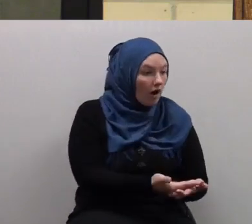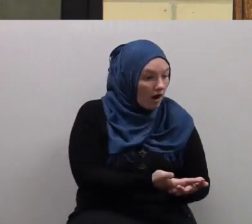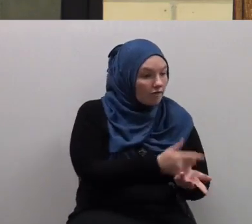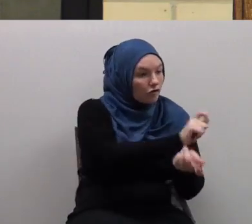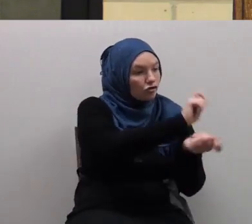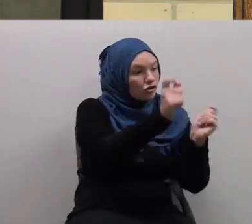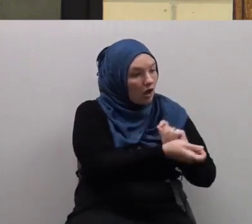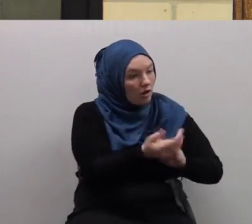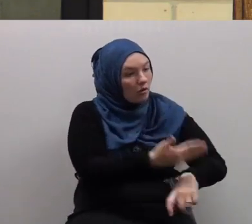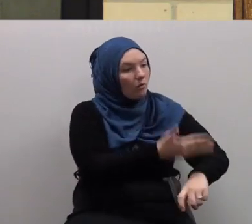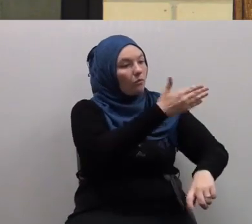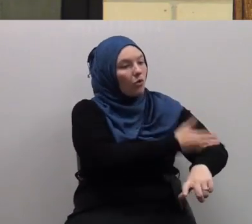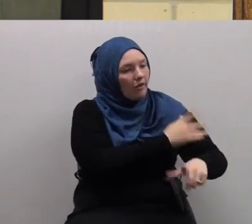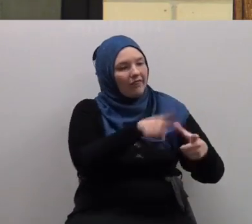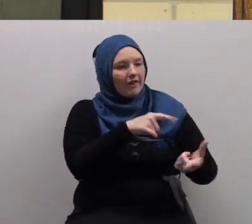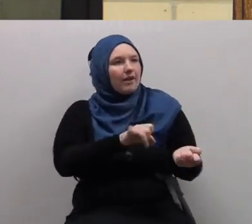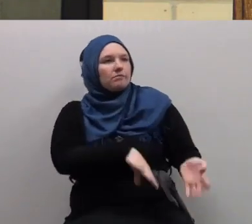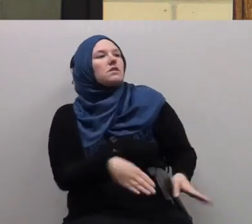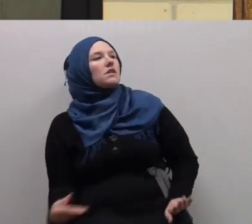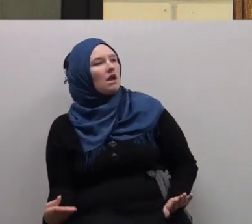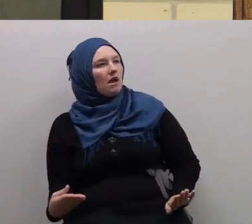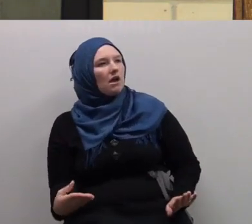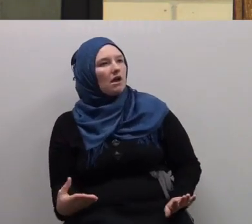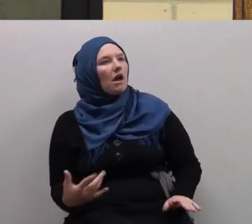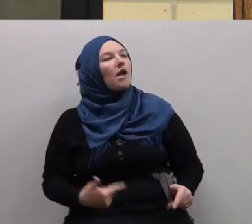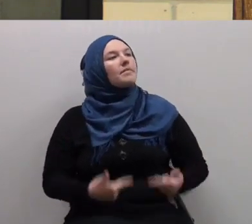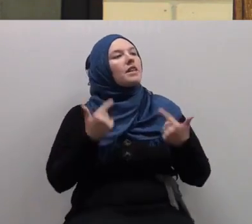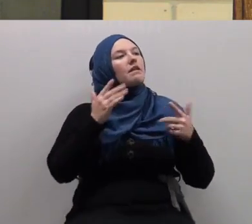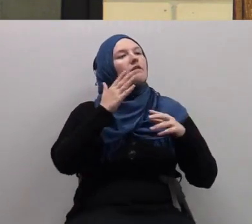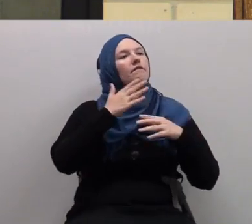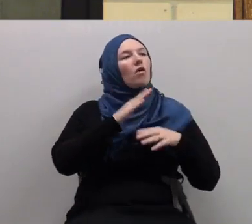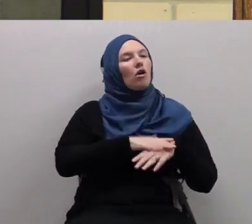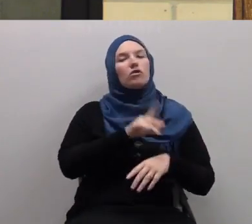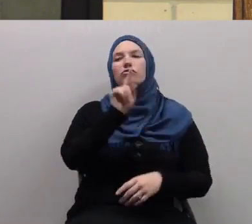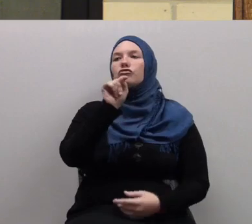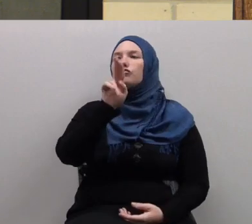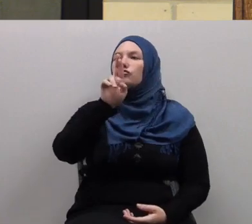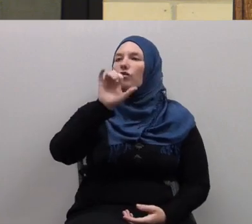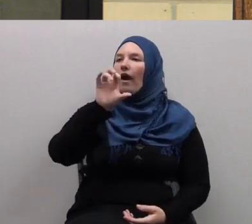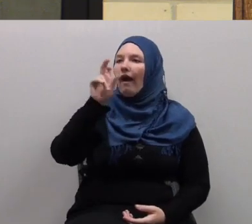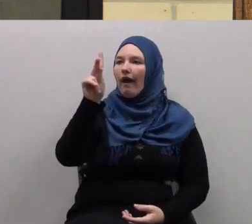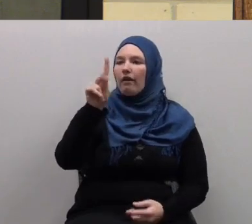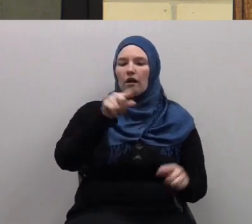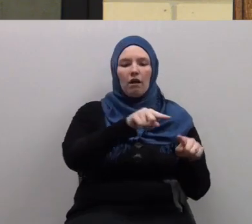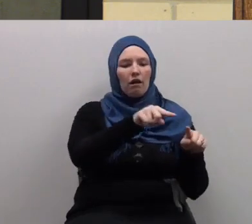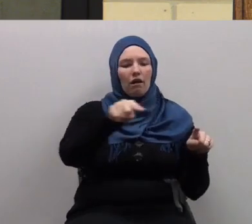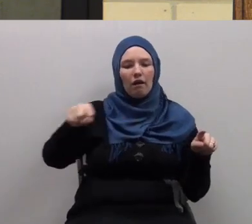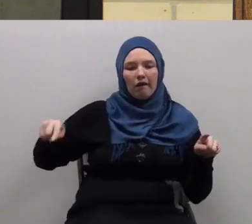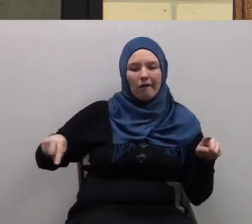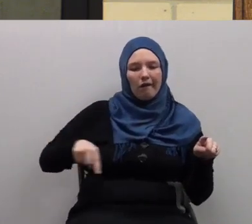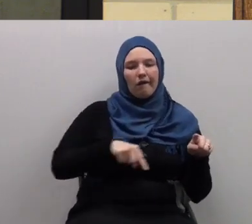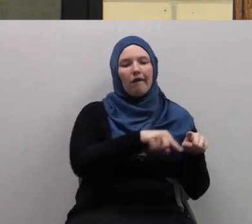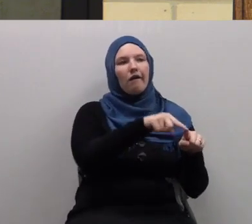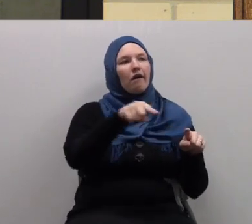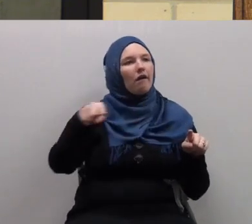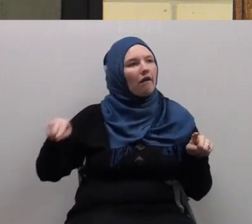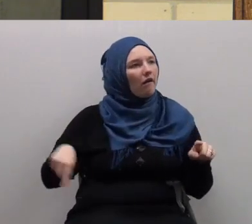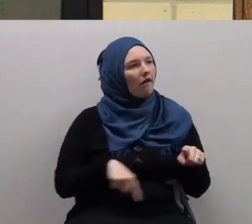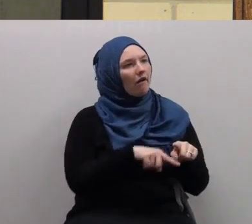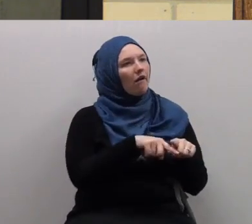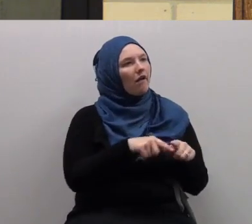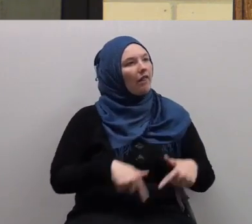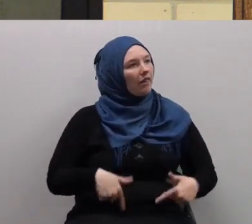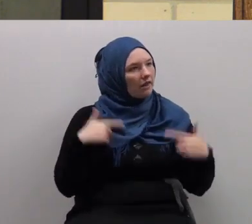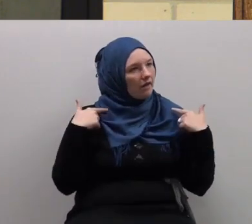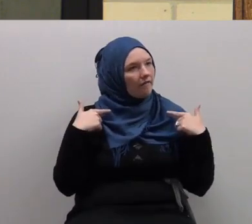I am living on a track, and my track is the path to Allah.